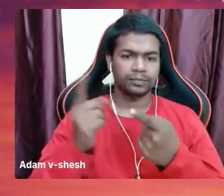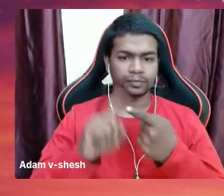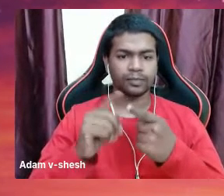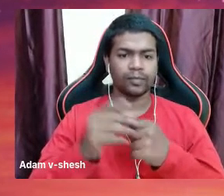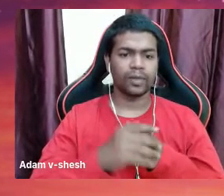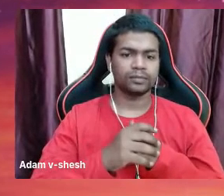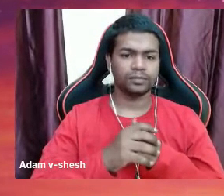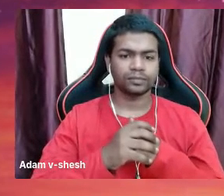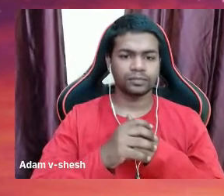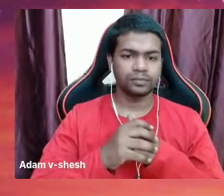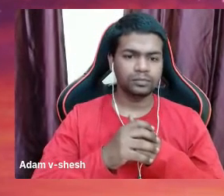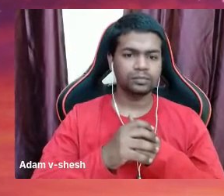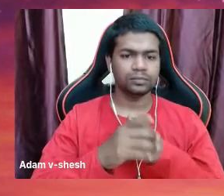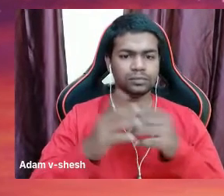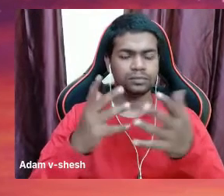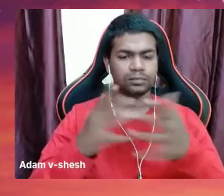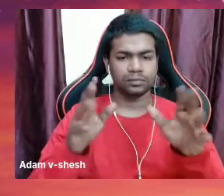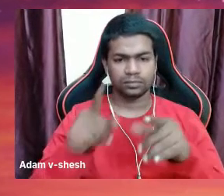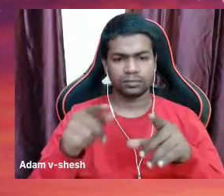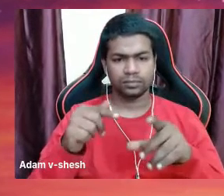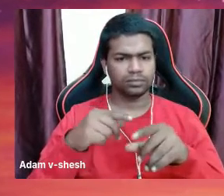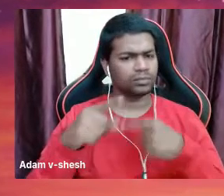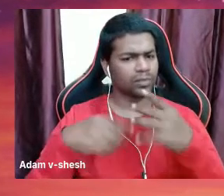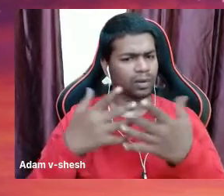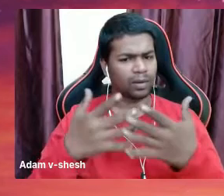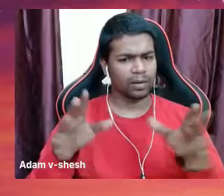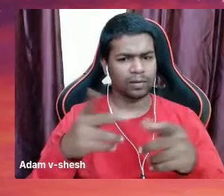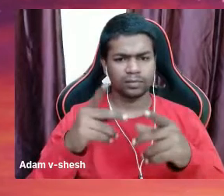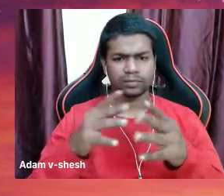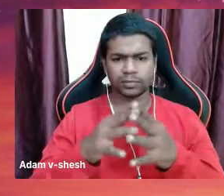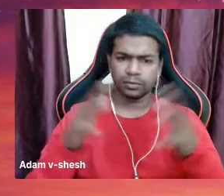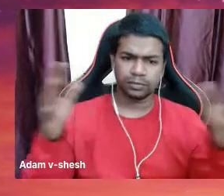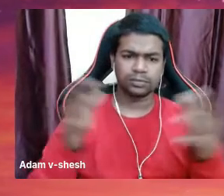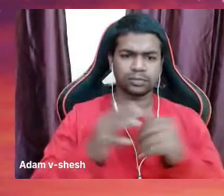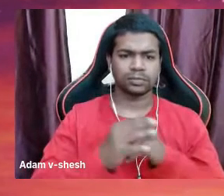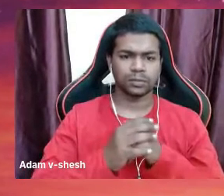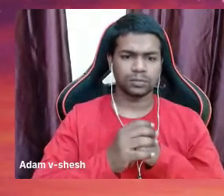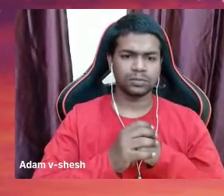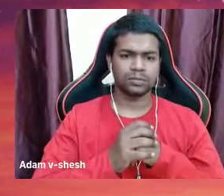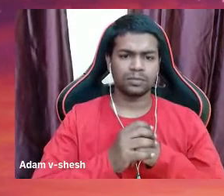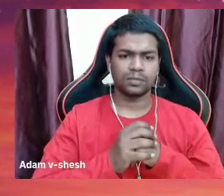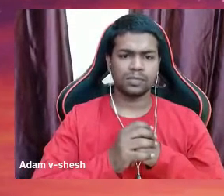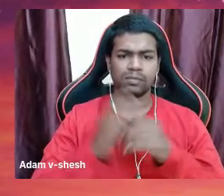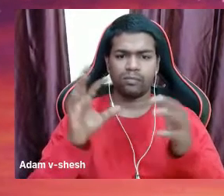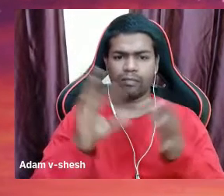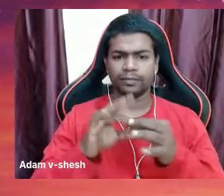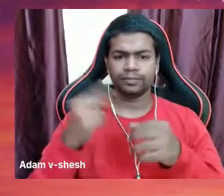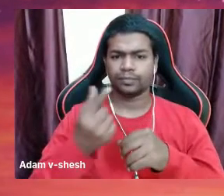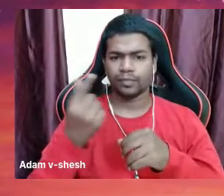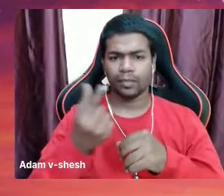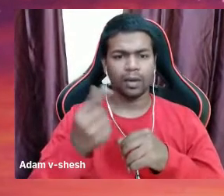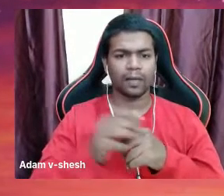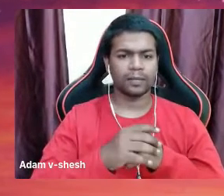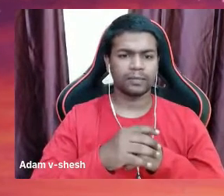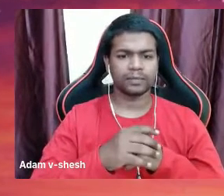that every segment, as we have seen this explosion of the, you know, connected user base of India go